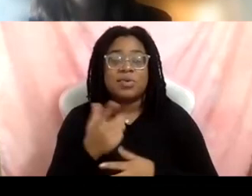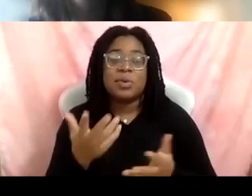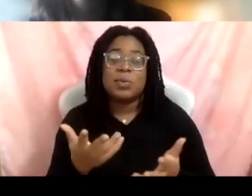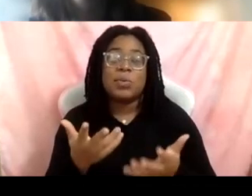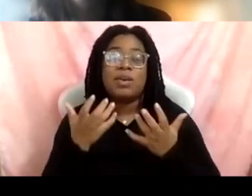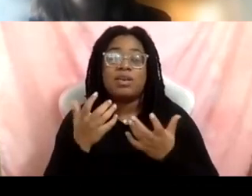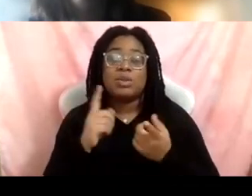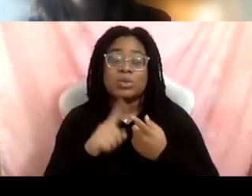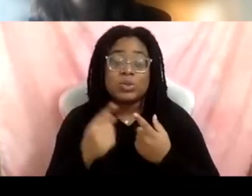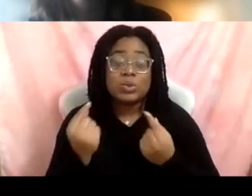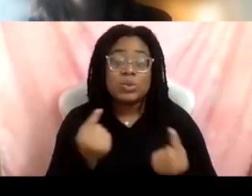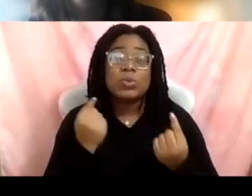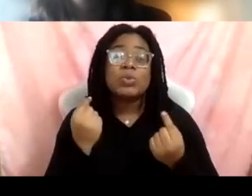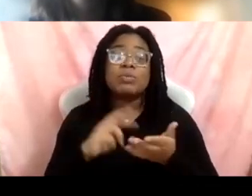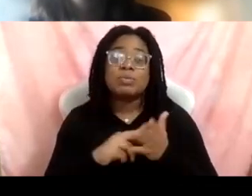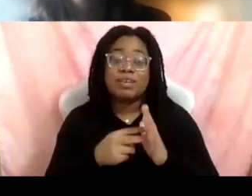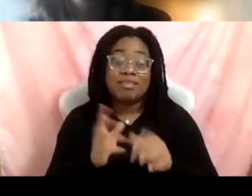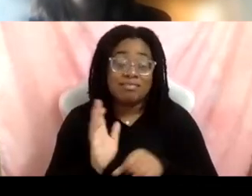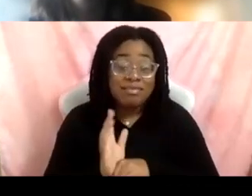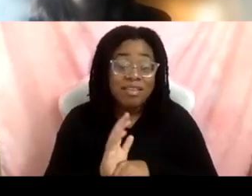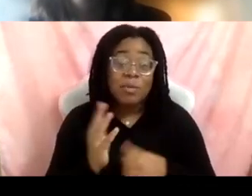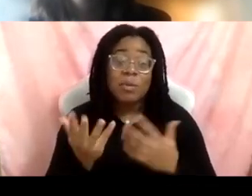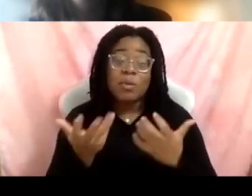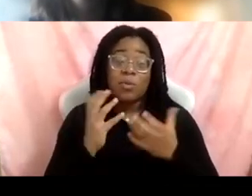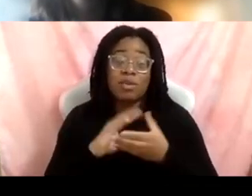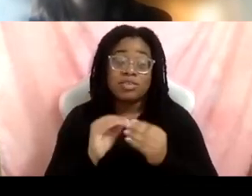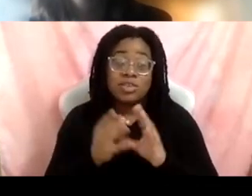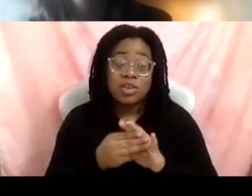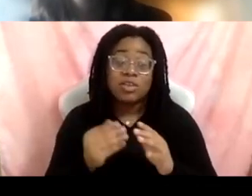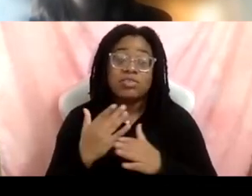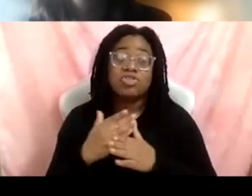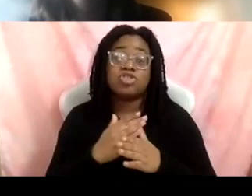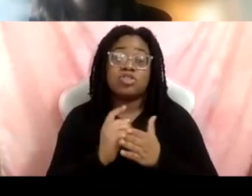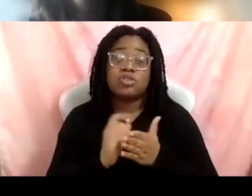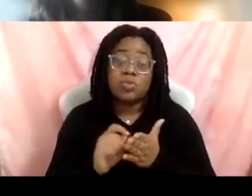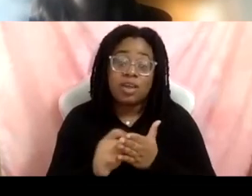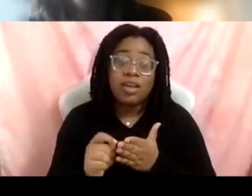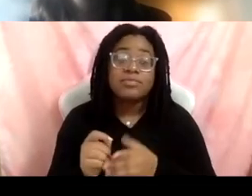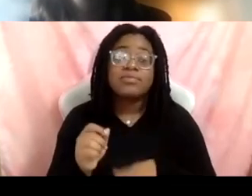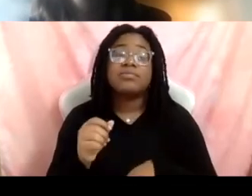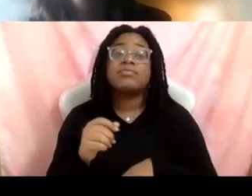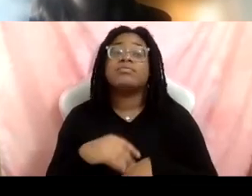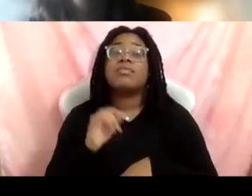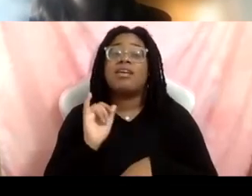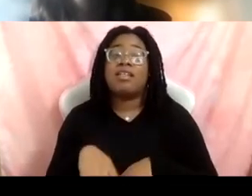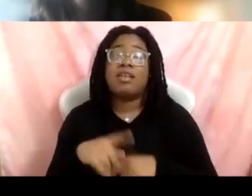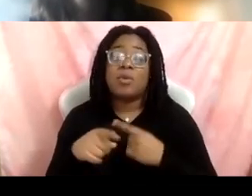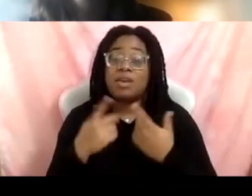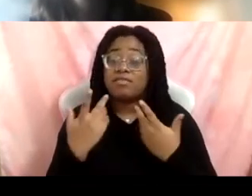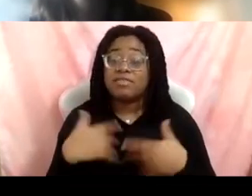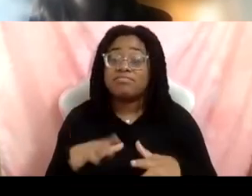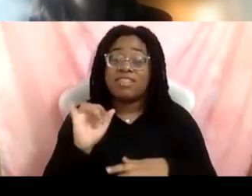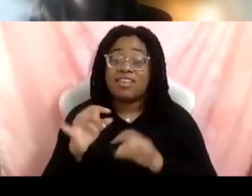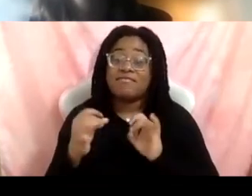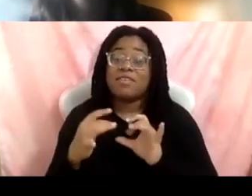to do. These are the like films and the stories I want to write and to make. And so as soon as I did, it was like the feedback was